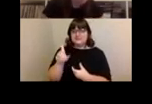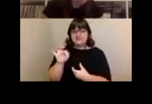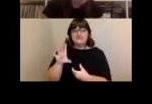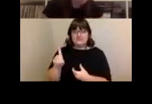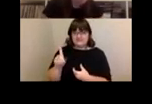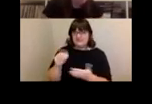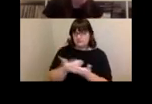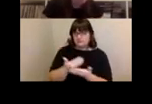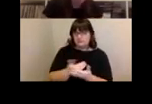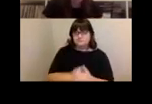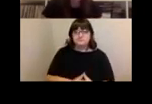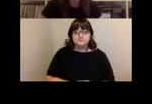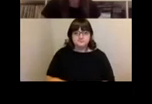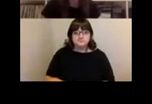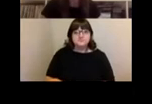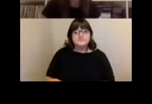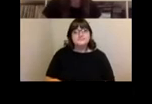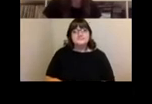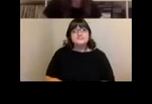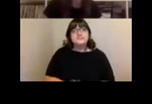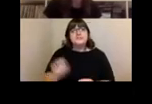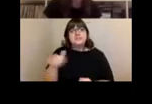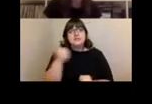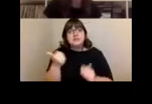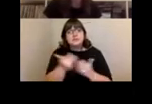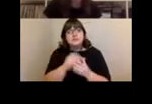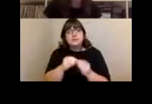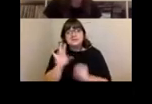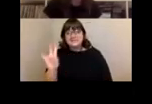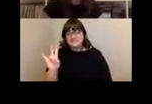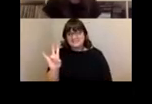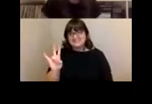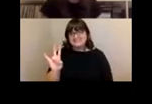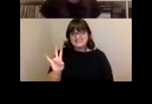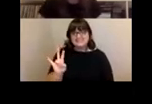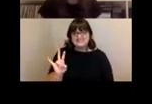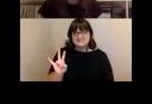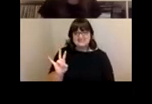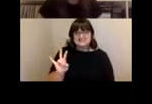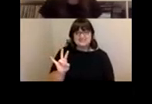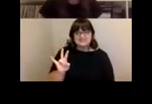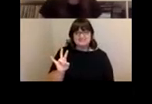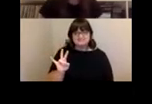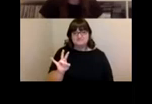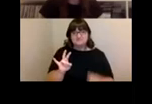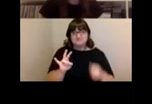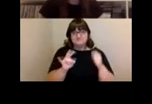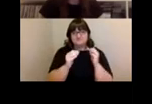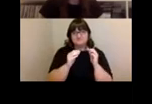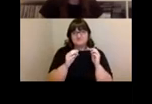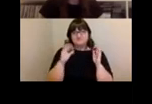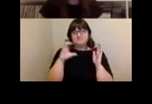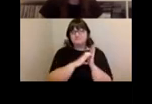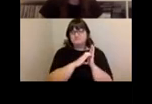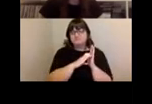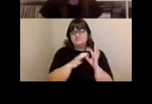section in our financial statements, number 7, there's quite a lot of notes, quite a few notes in here about the funding